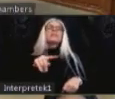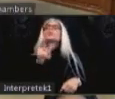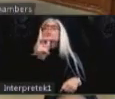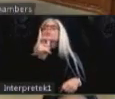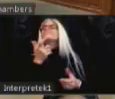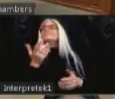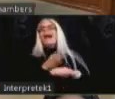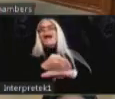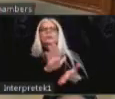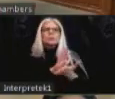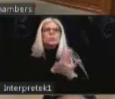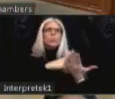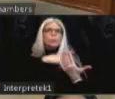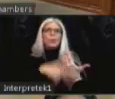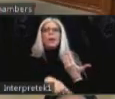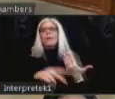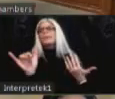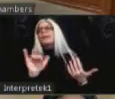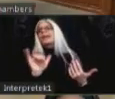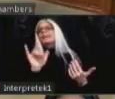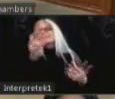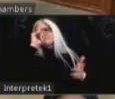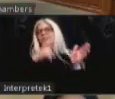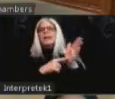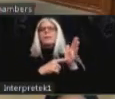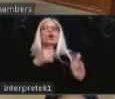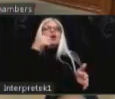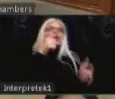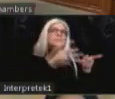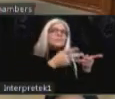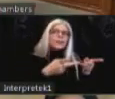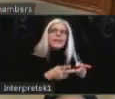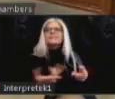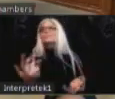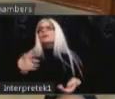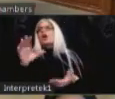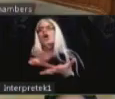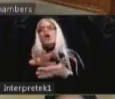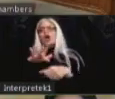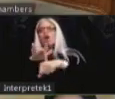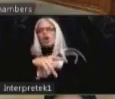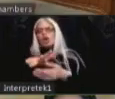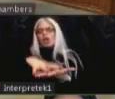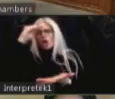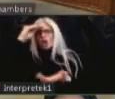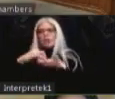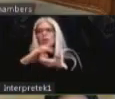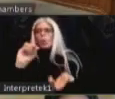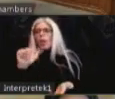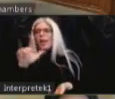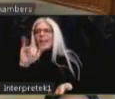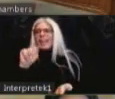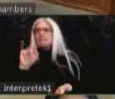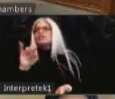programs, like our Girls Place, and we have our Early Learning Coalition who's a part. We have members